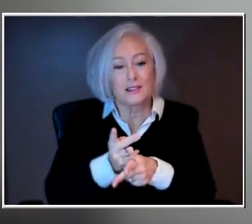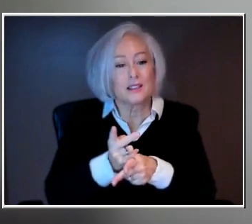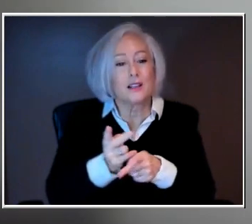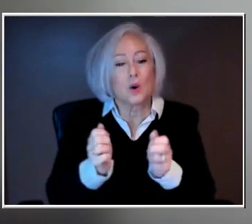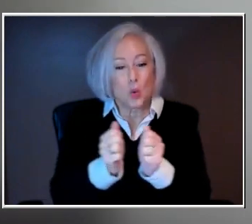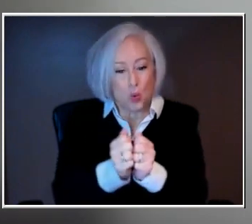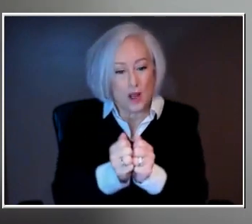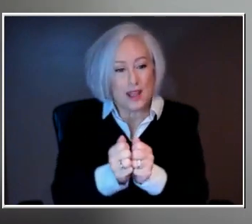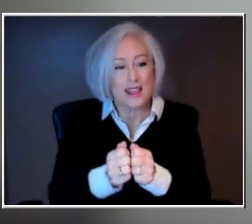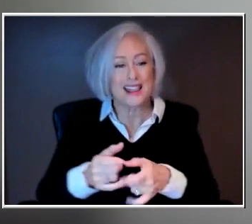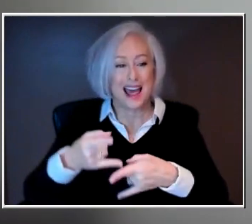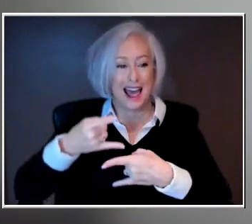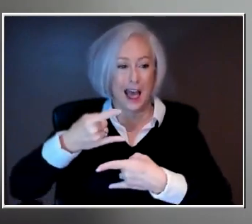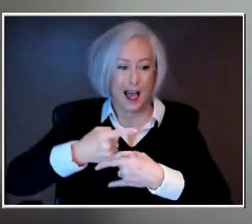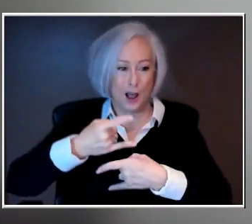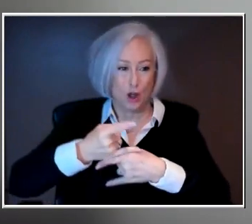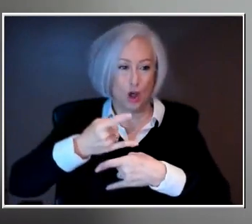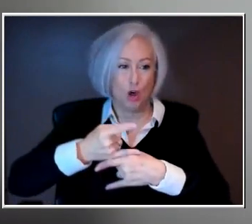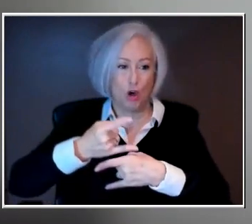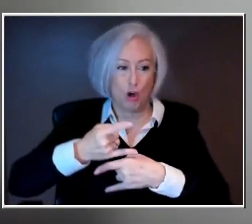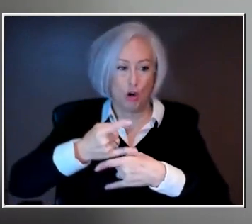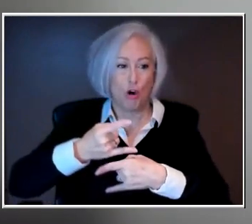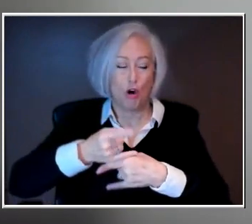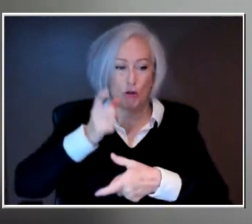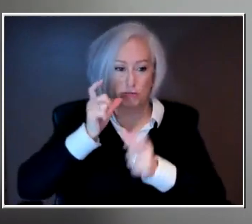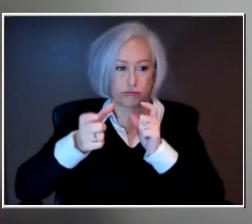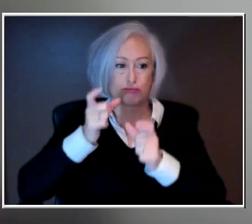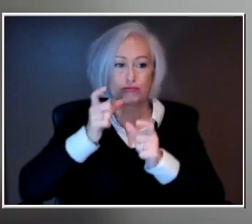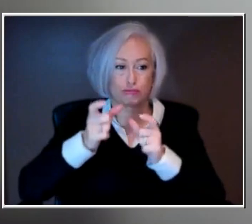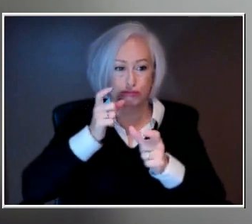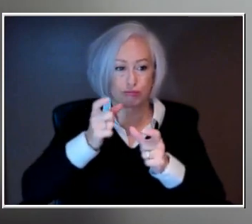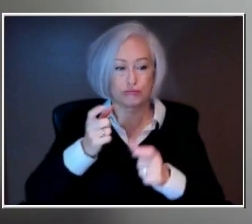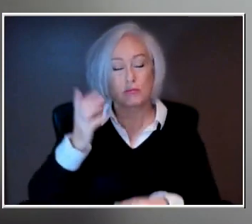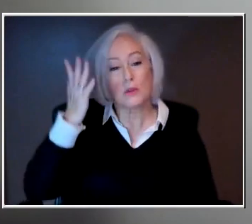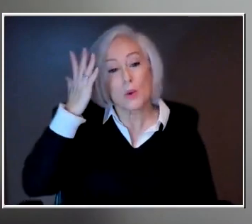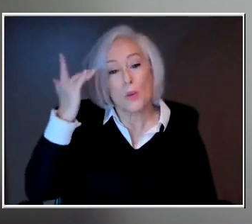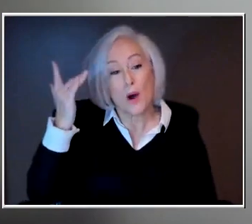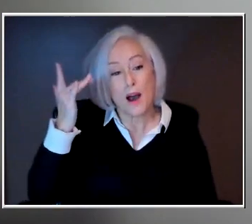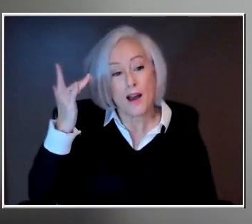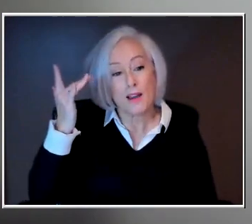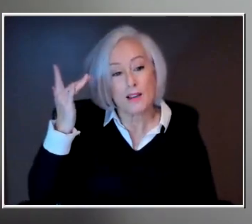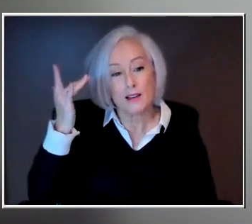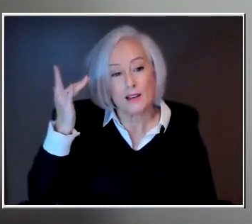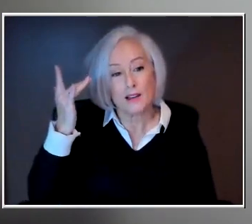alcohol, because the cold, the